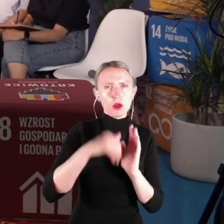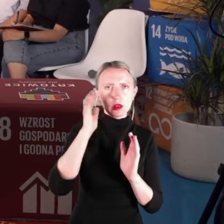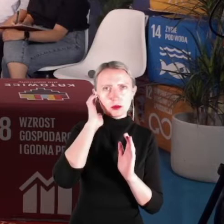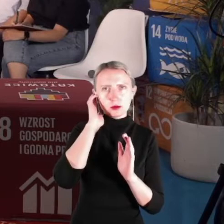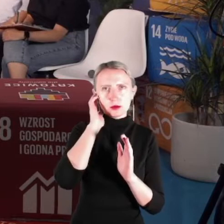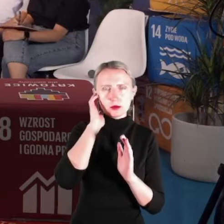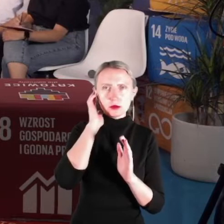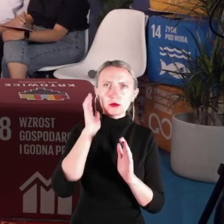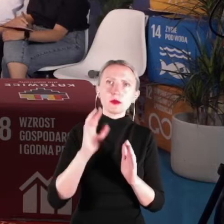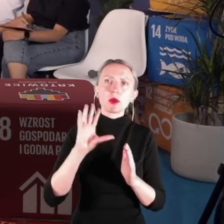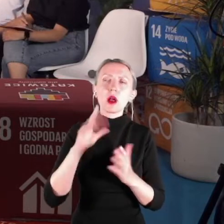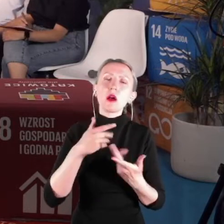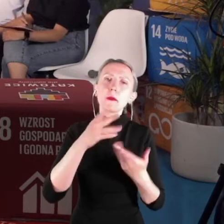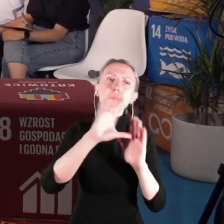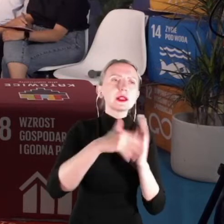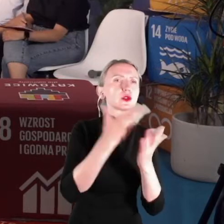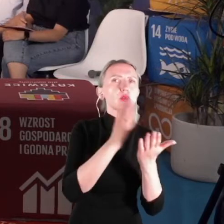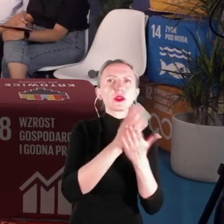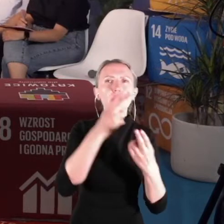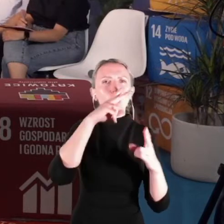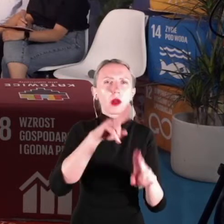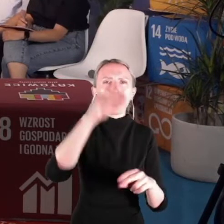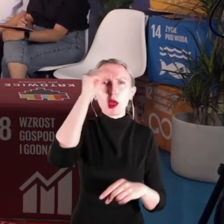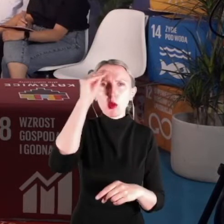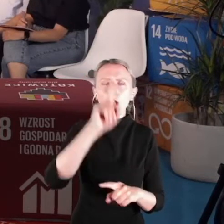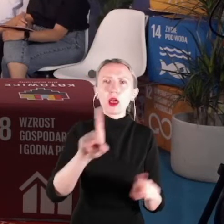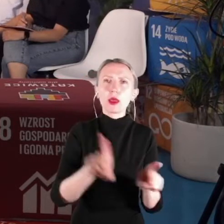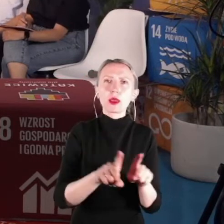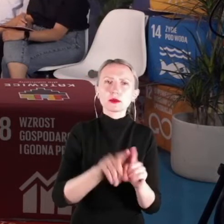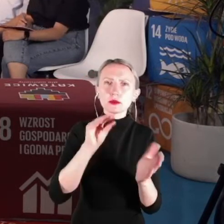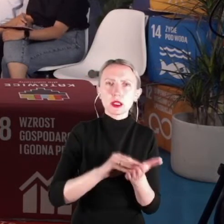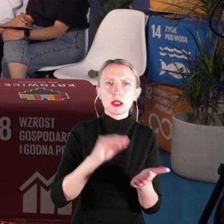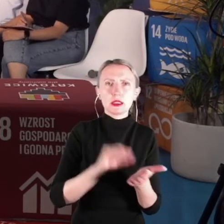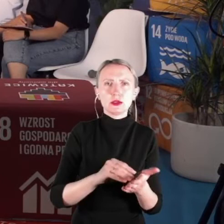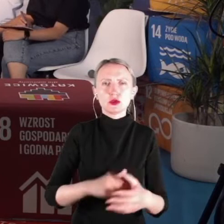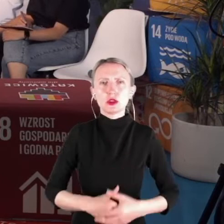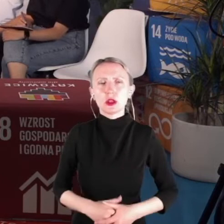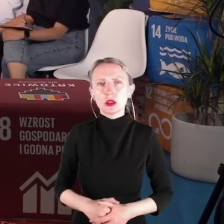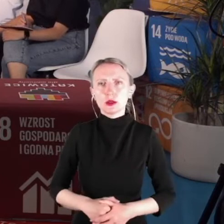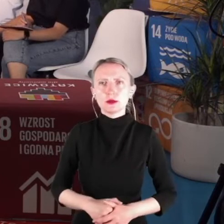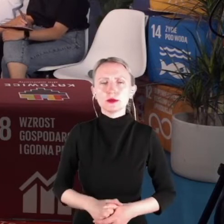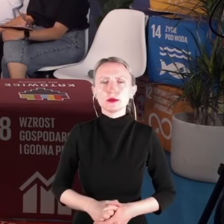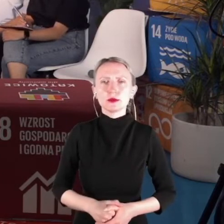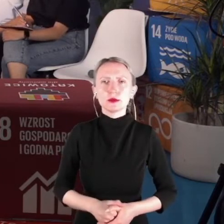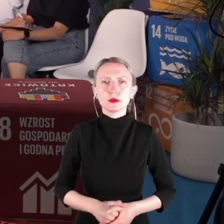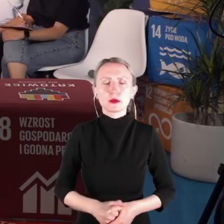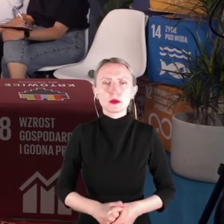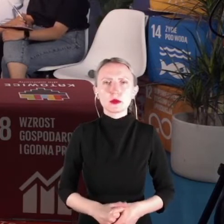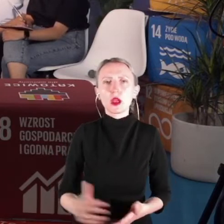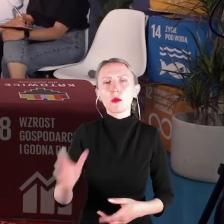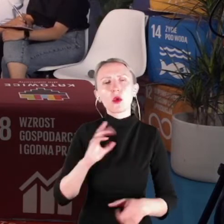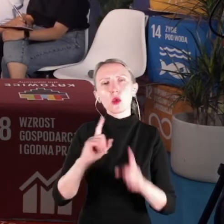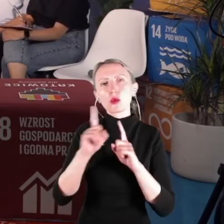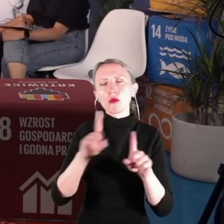our first steps were done in cooperation with colleagues from German who were working on shrinking cities in German context and also in Baltic